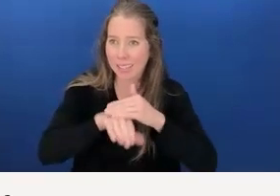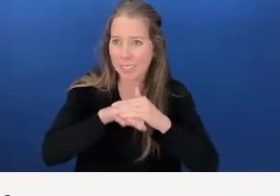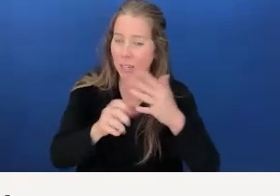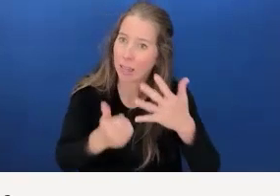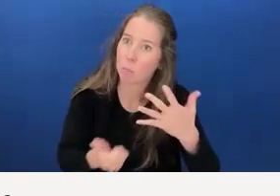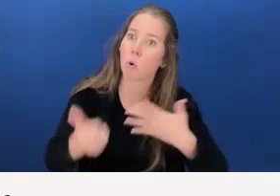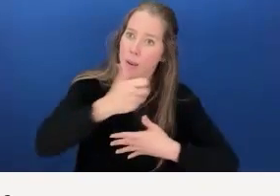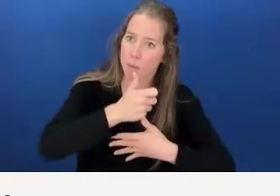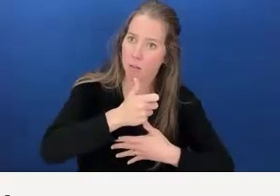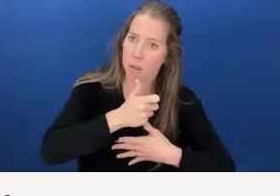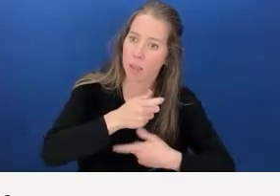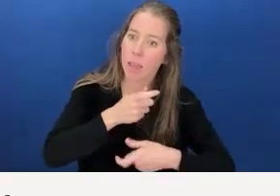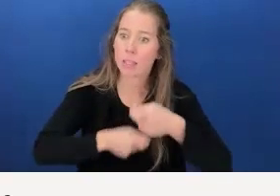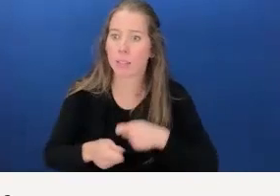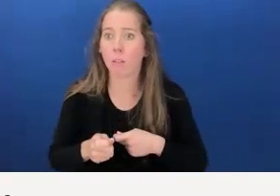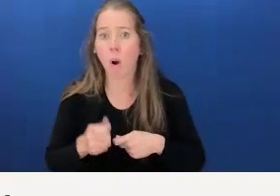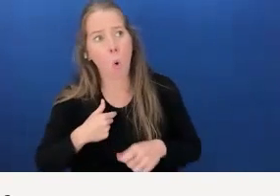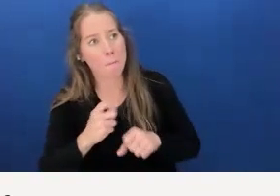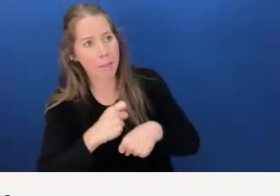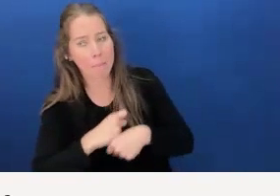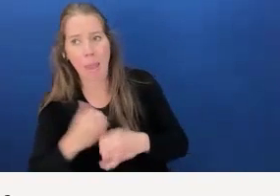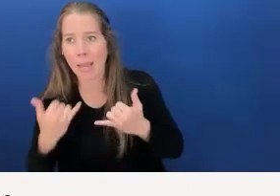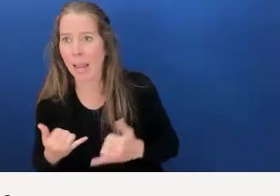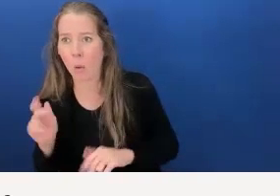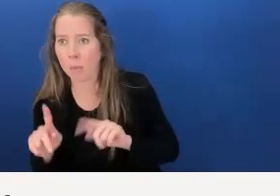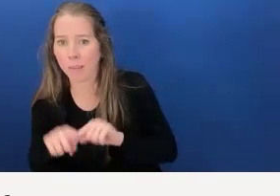instead of having it be an afterthought.